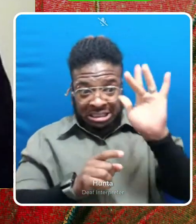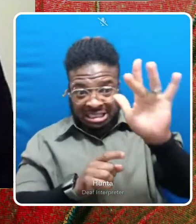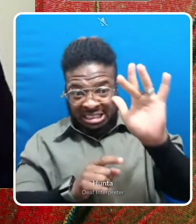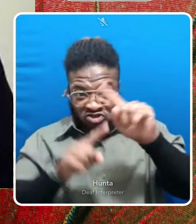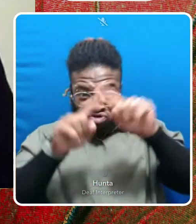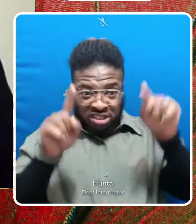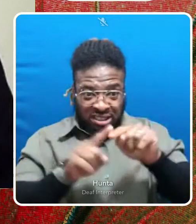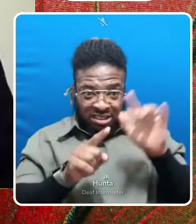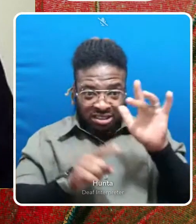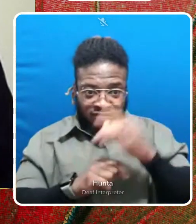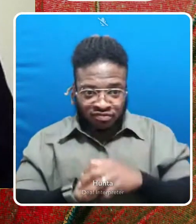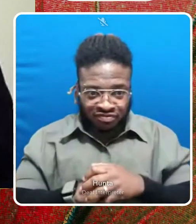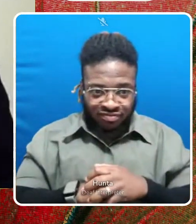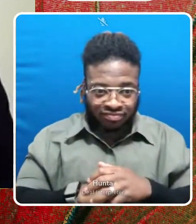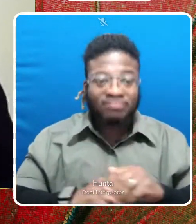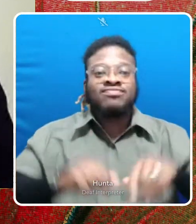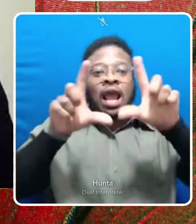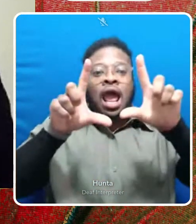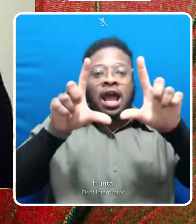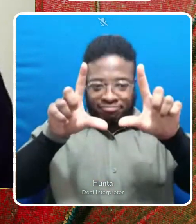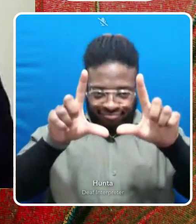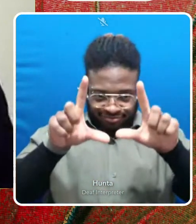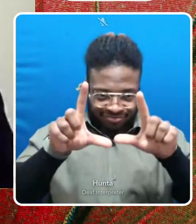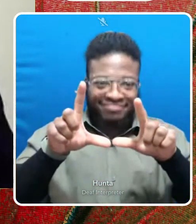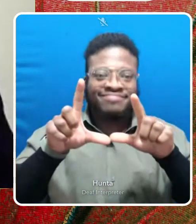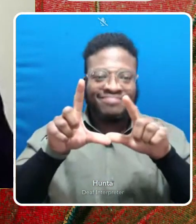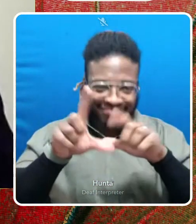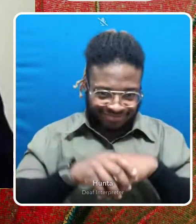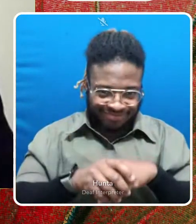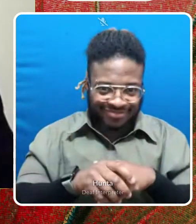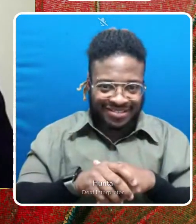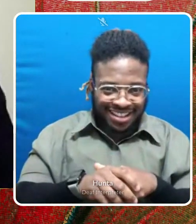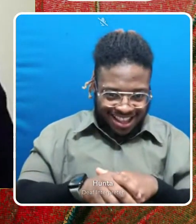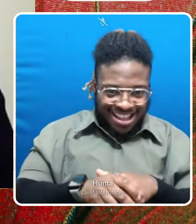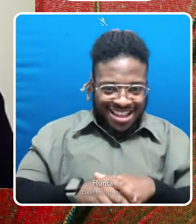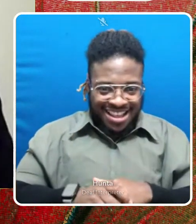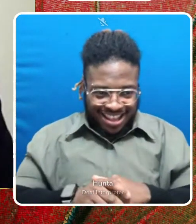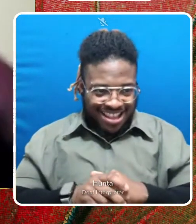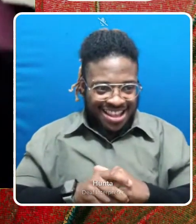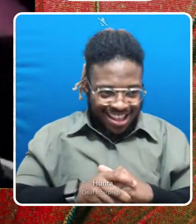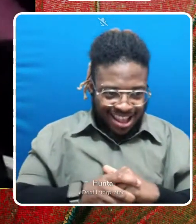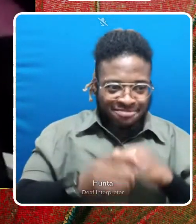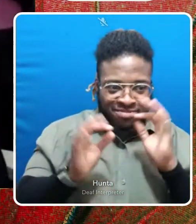we start the show. Nice. That's all I like to see.